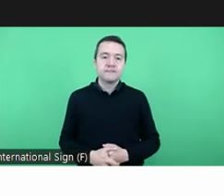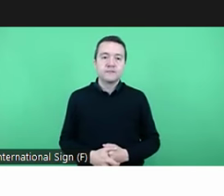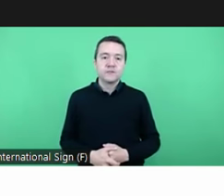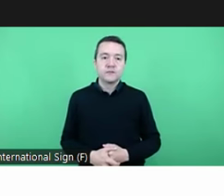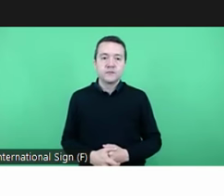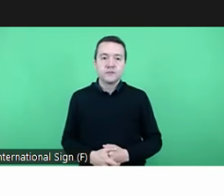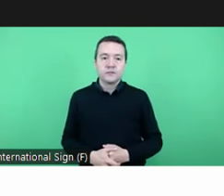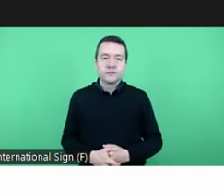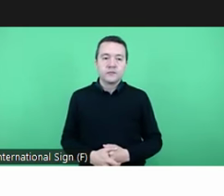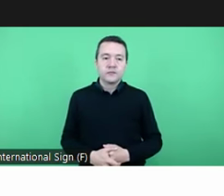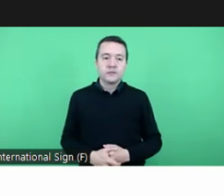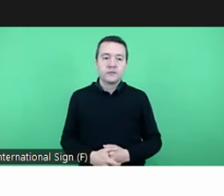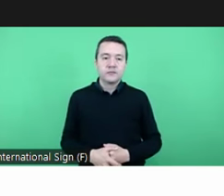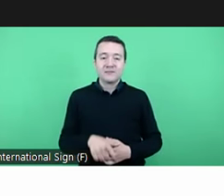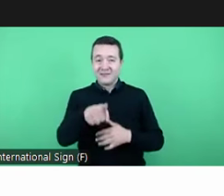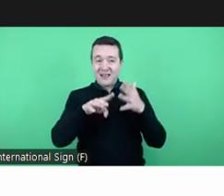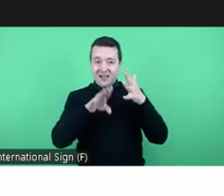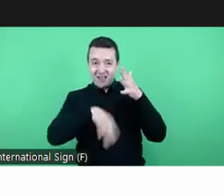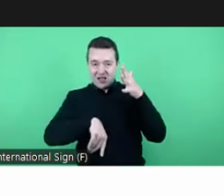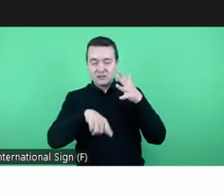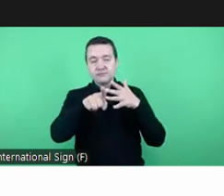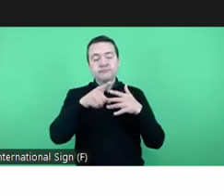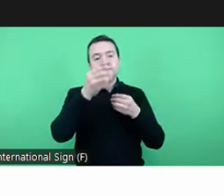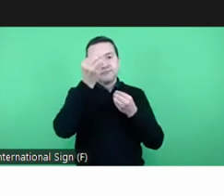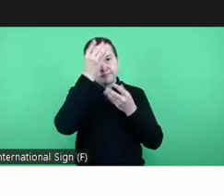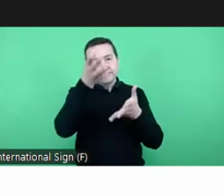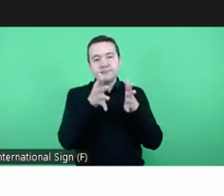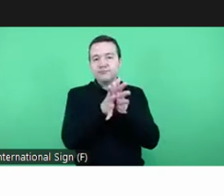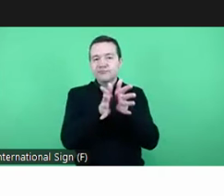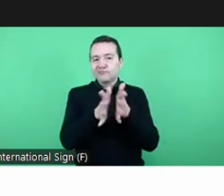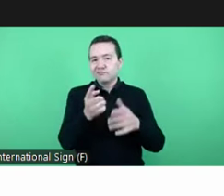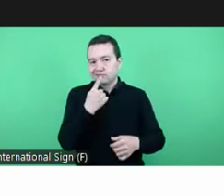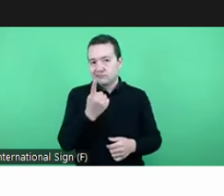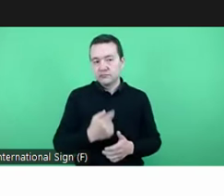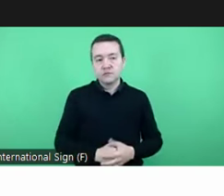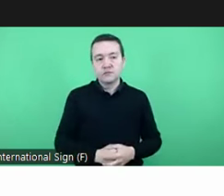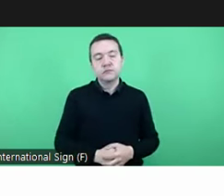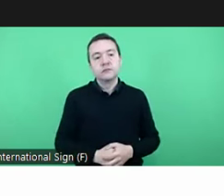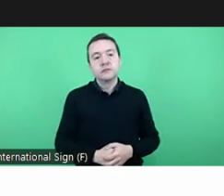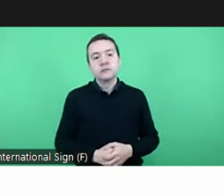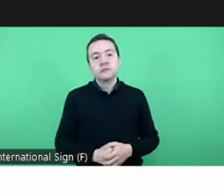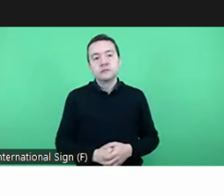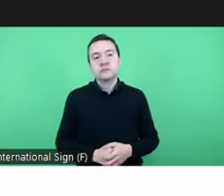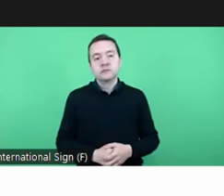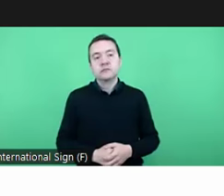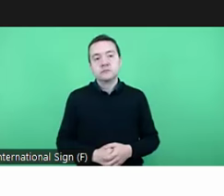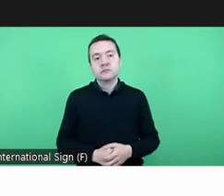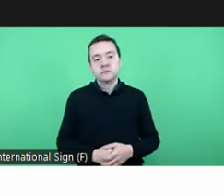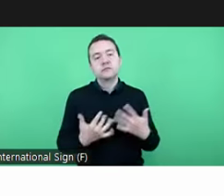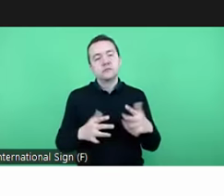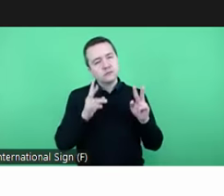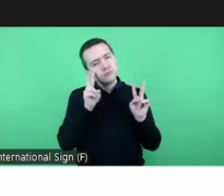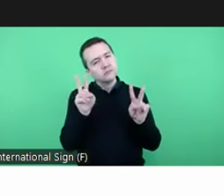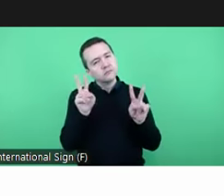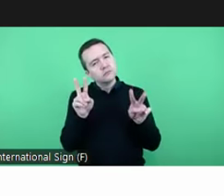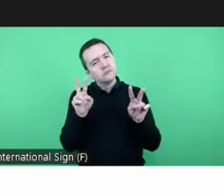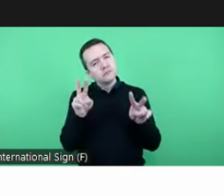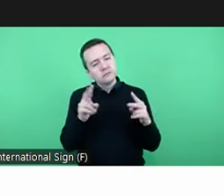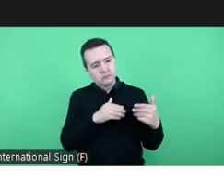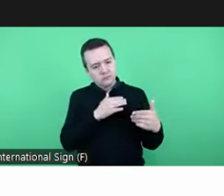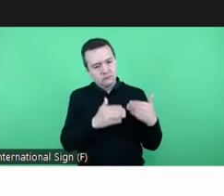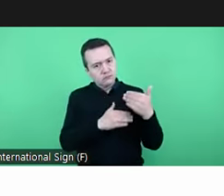Por último, comentarles que Lastly, también to hemos tell you that we have observado una also tendencia seen creciente a growing un aumento trend,